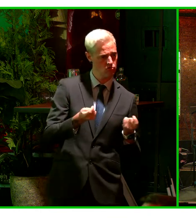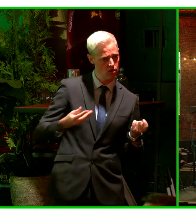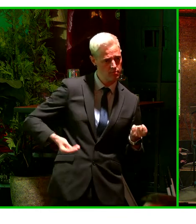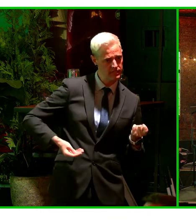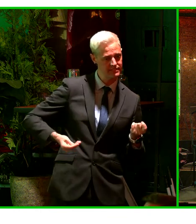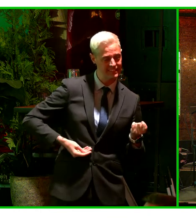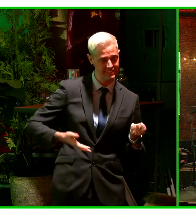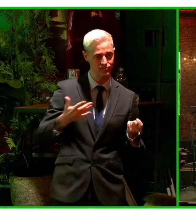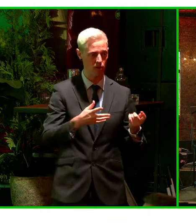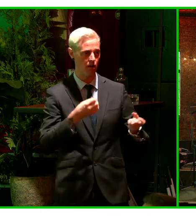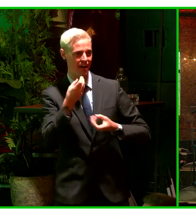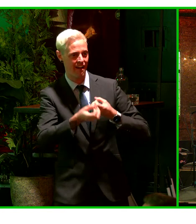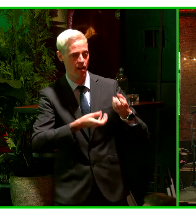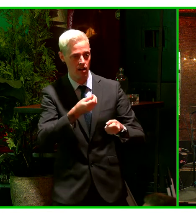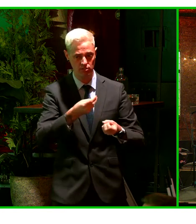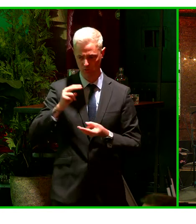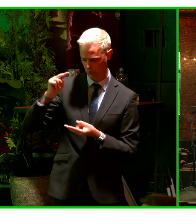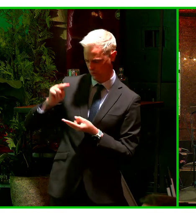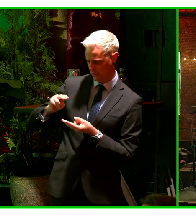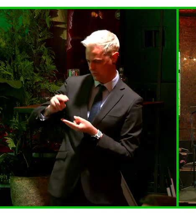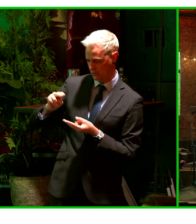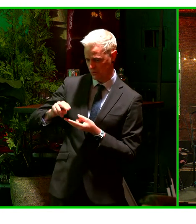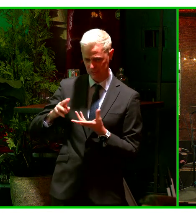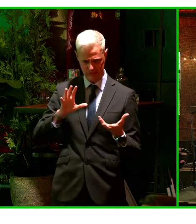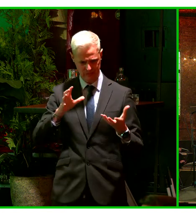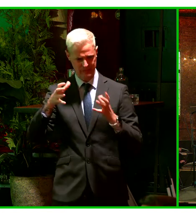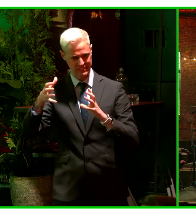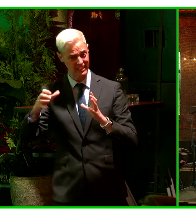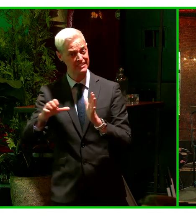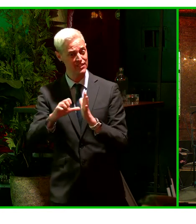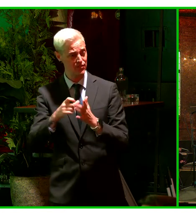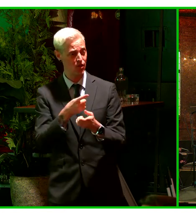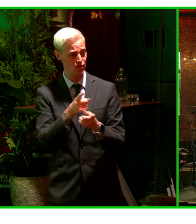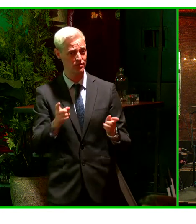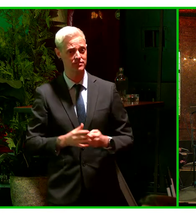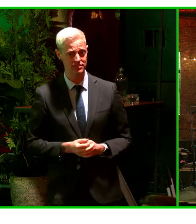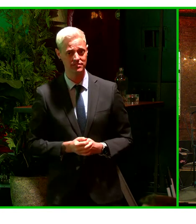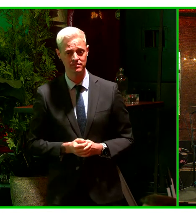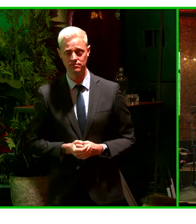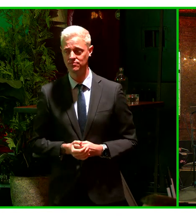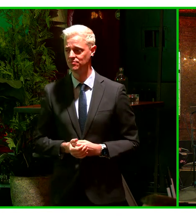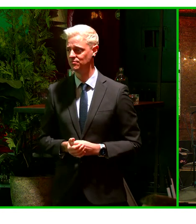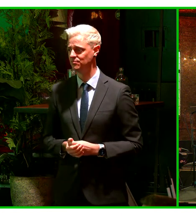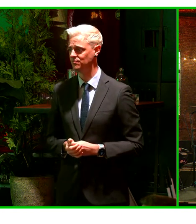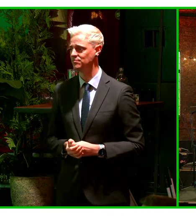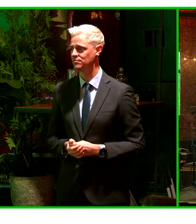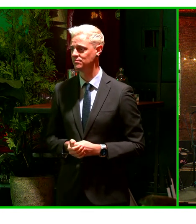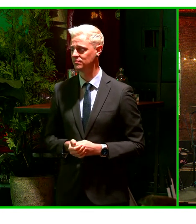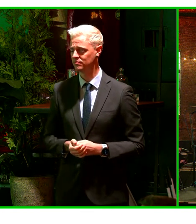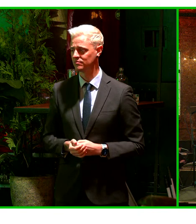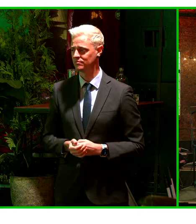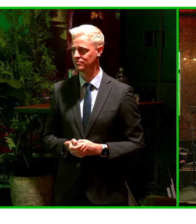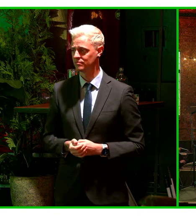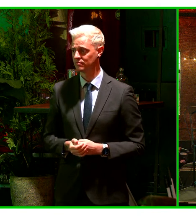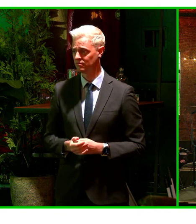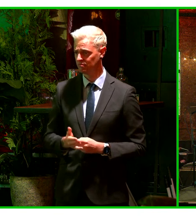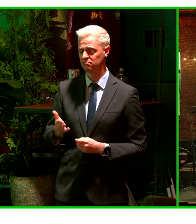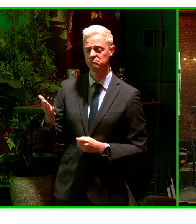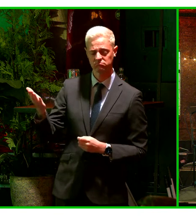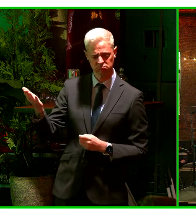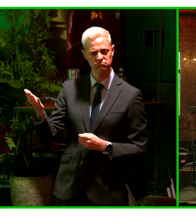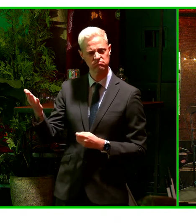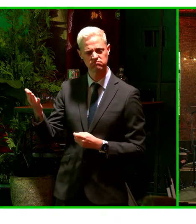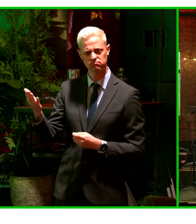both have make the cost and understand what you can do. And then I do think, just touching on the point we've made about education and